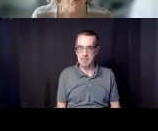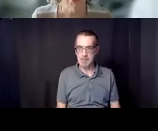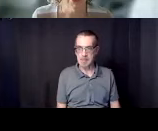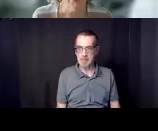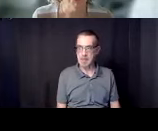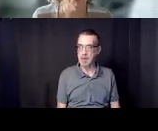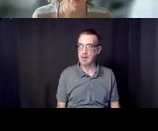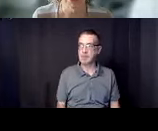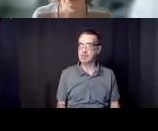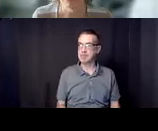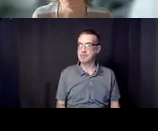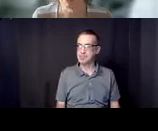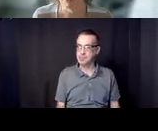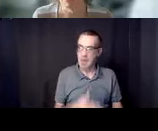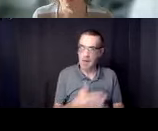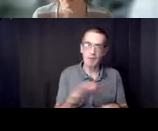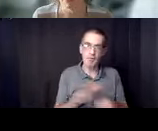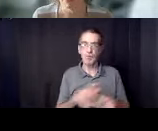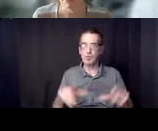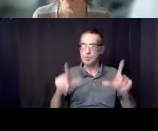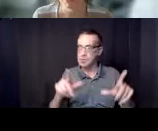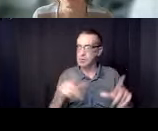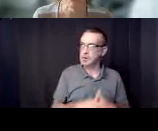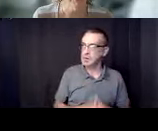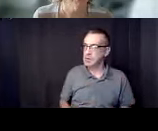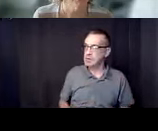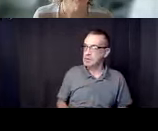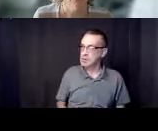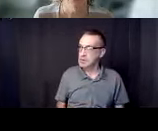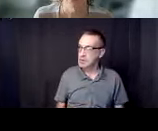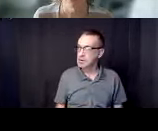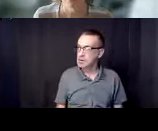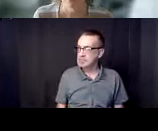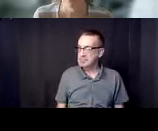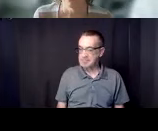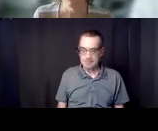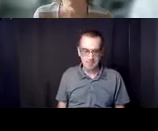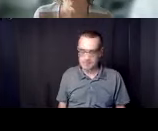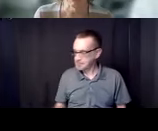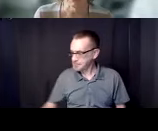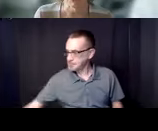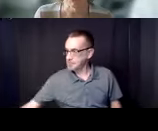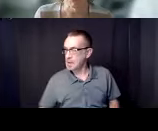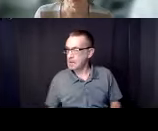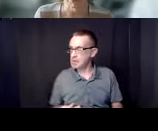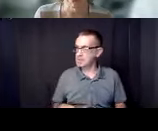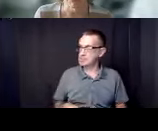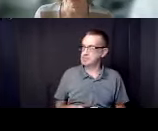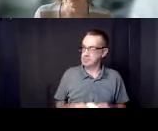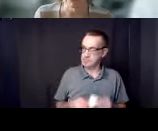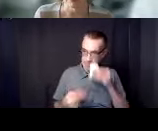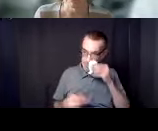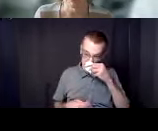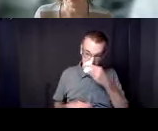Is it sharing in full screen mode at this point? It's showing me a different view than I had